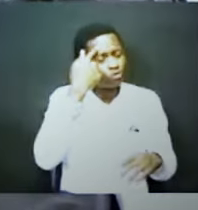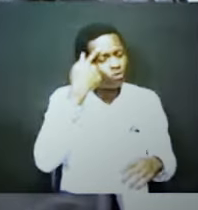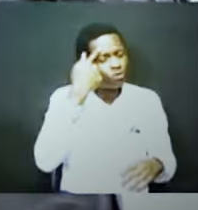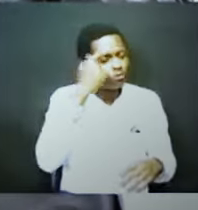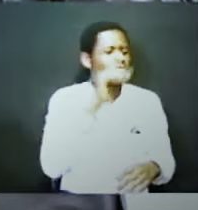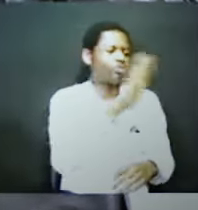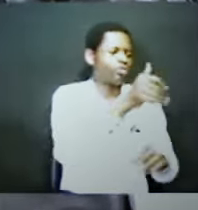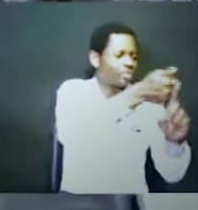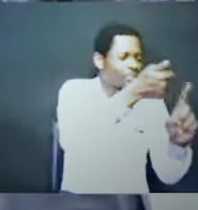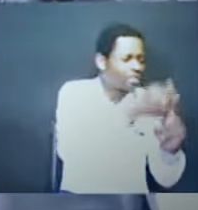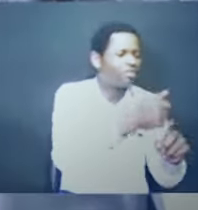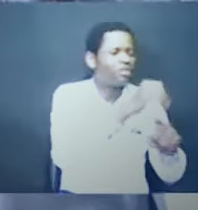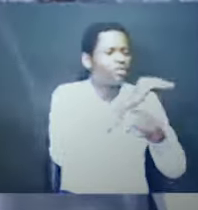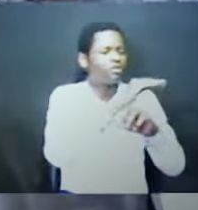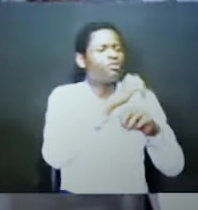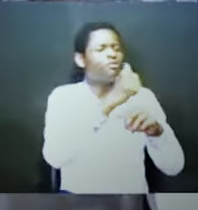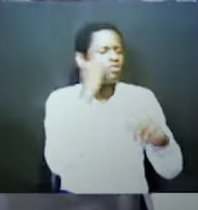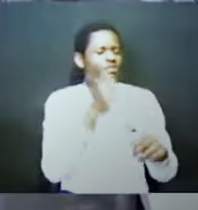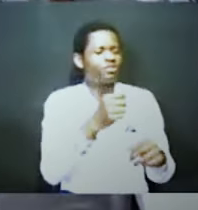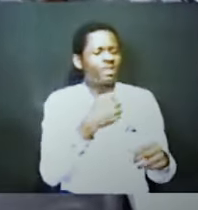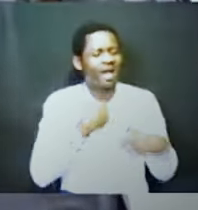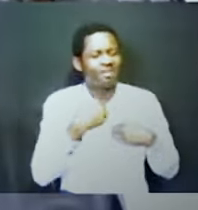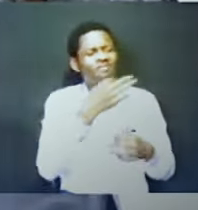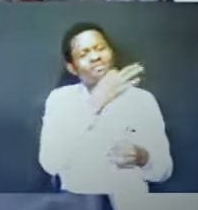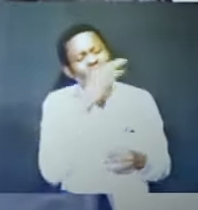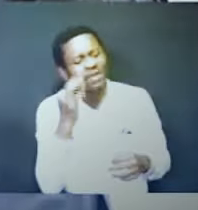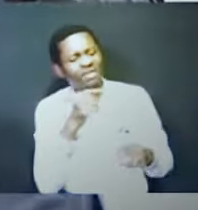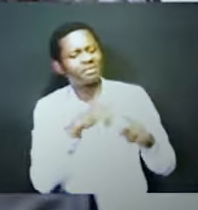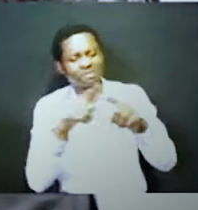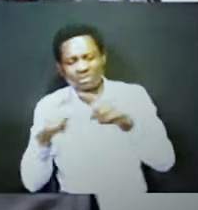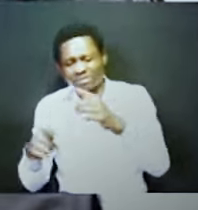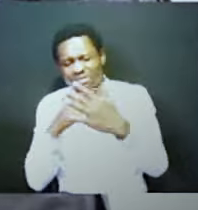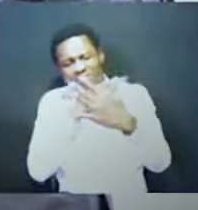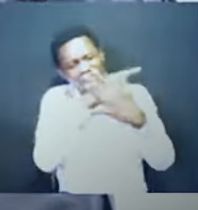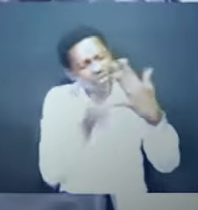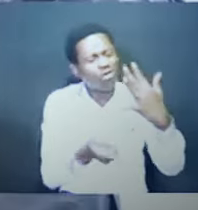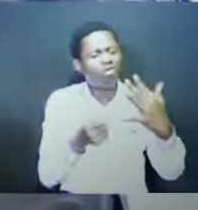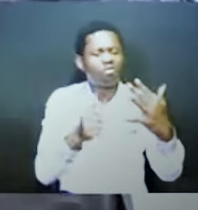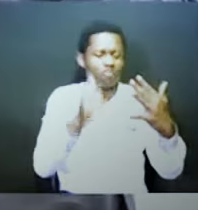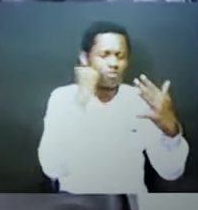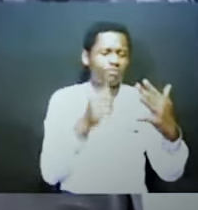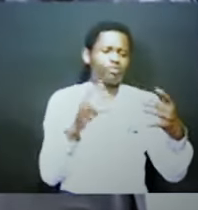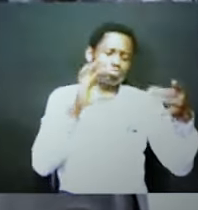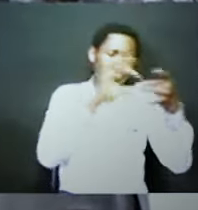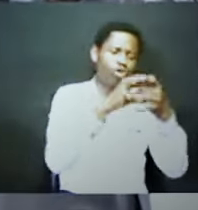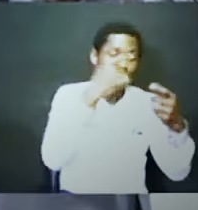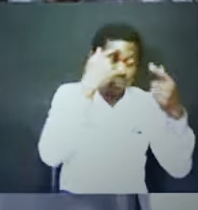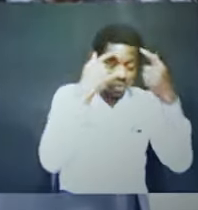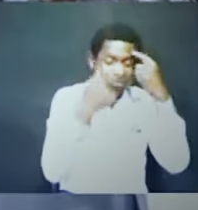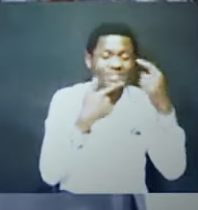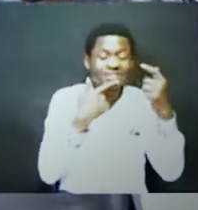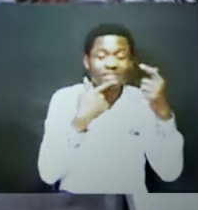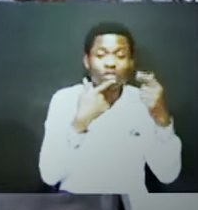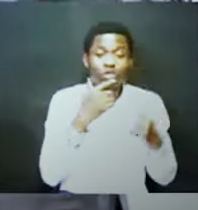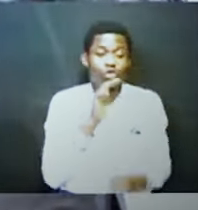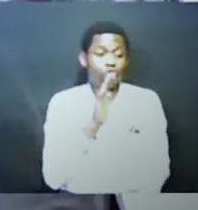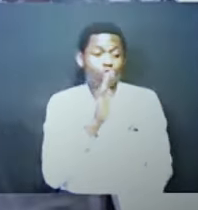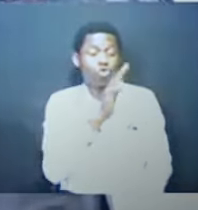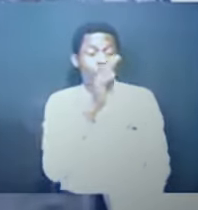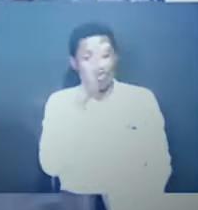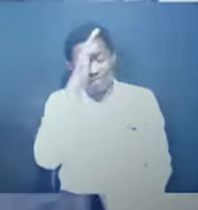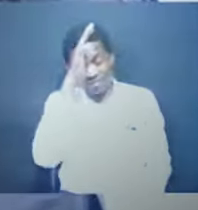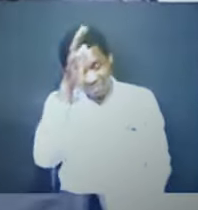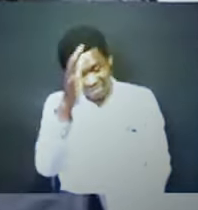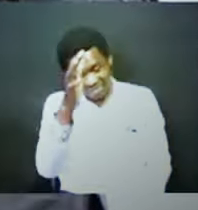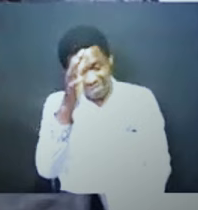Babel hine Nebuchadnezzar tuba asasi swono. Ye can say Mumra, Mayenko Jerusalem, Enfrikadel,